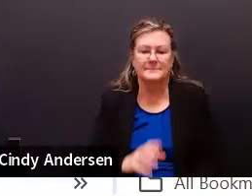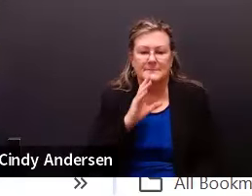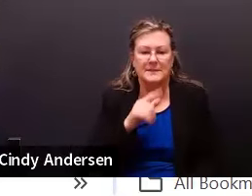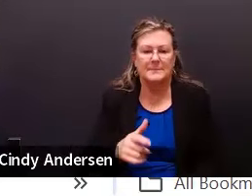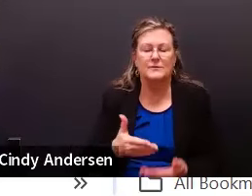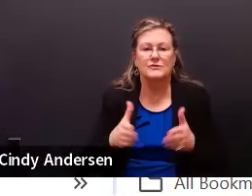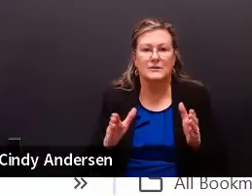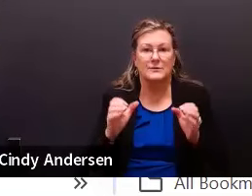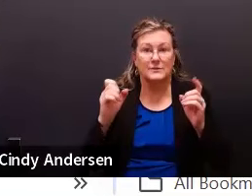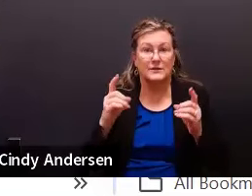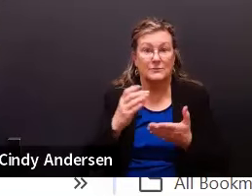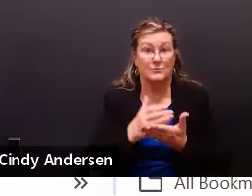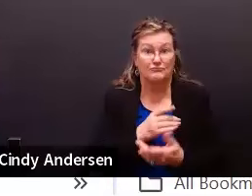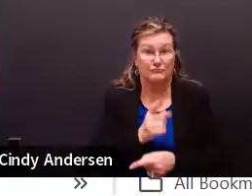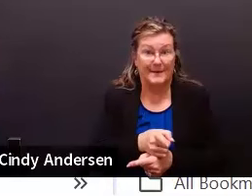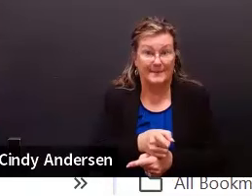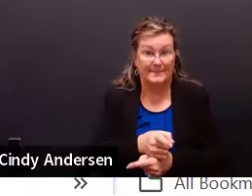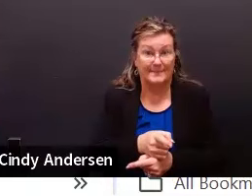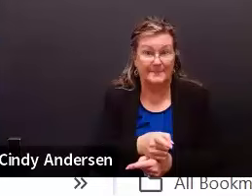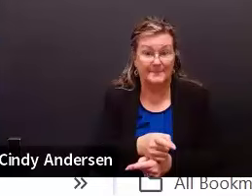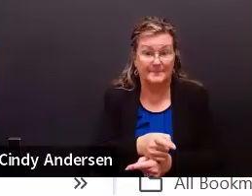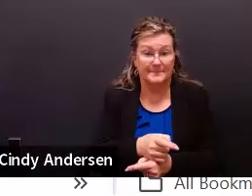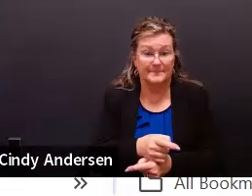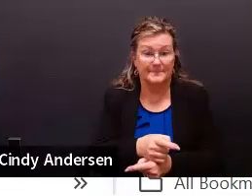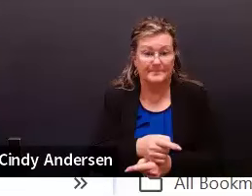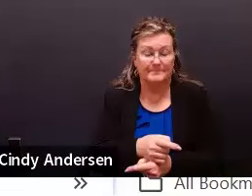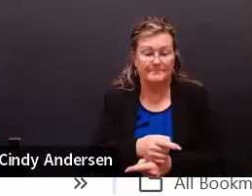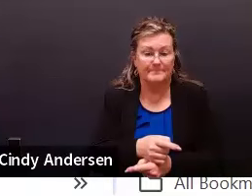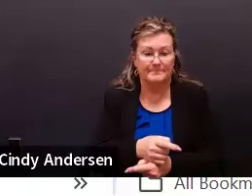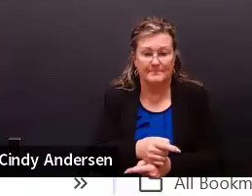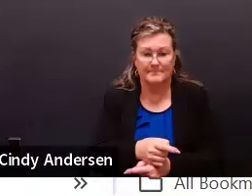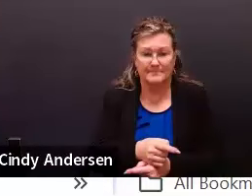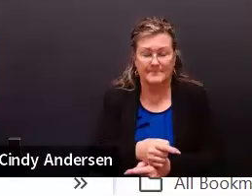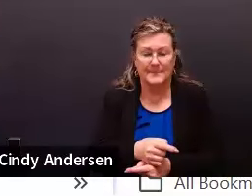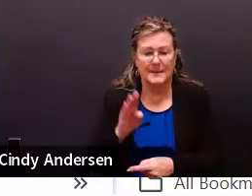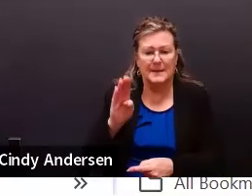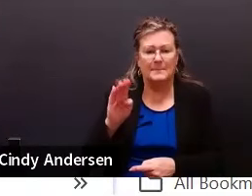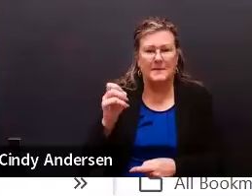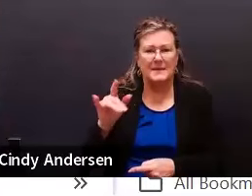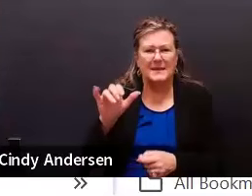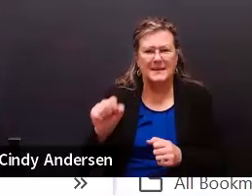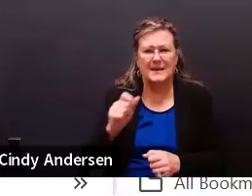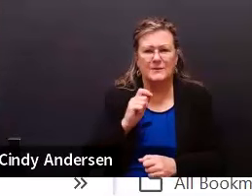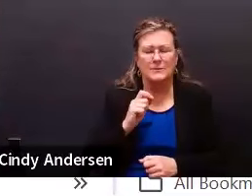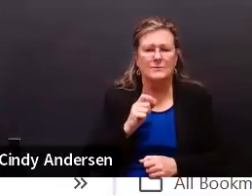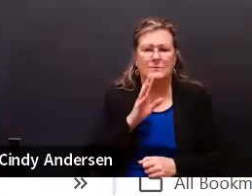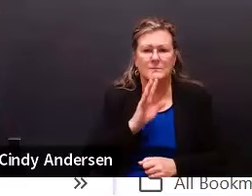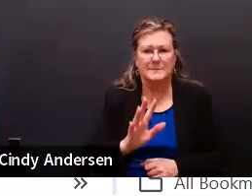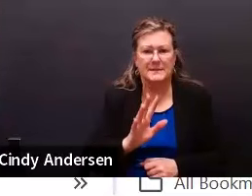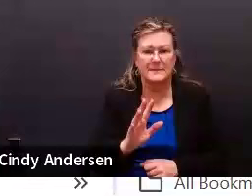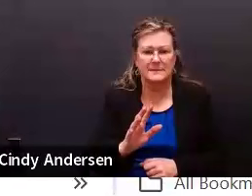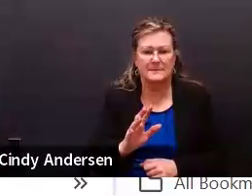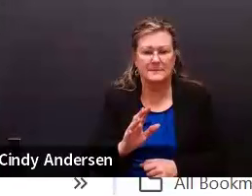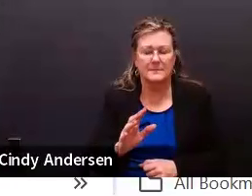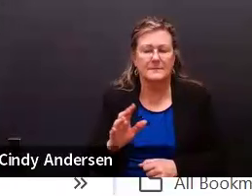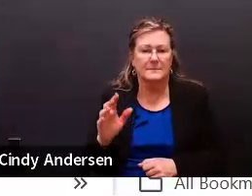ed courses, correct? And I don't know if Bethany can unmute or not. She said yes, gen ed courses. Are they required for